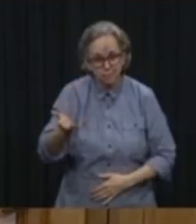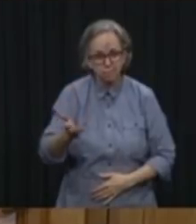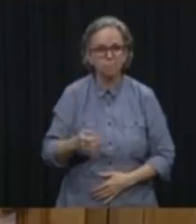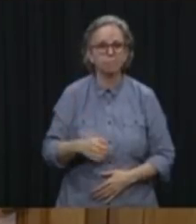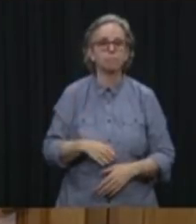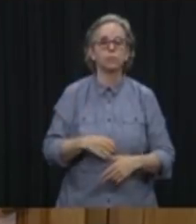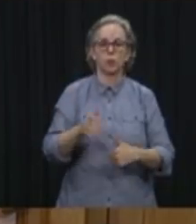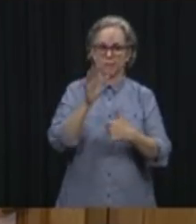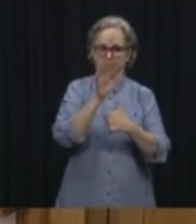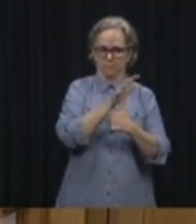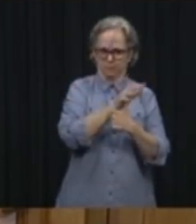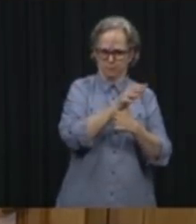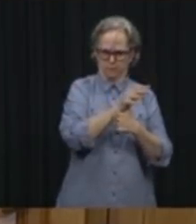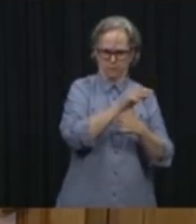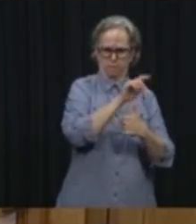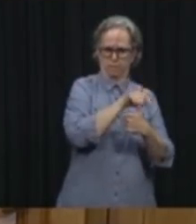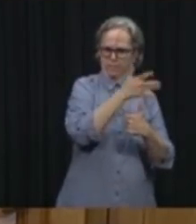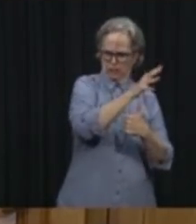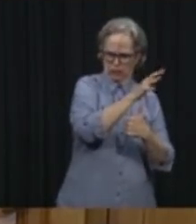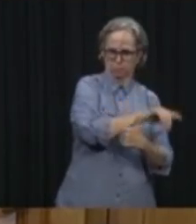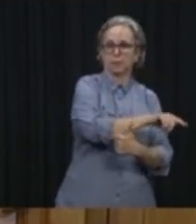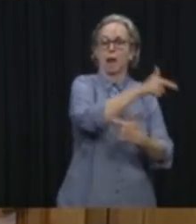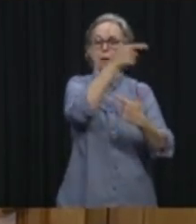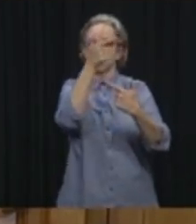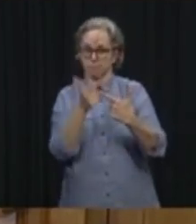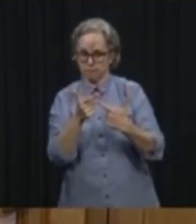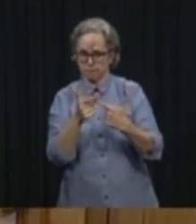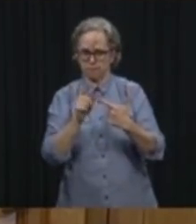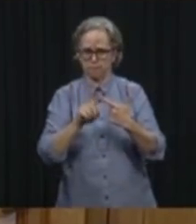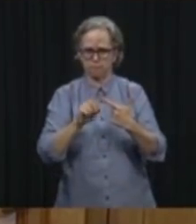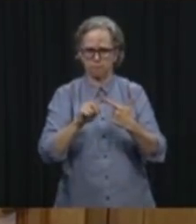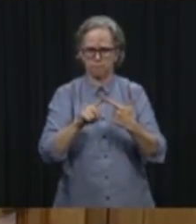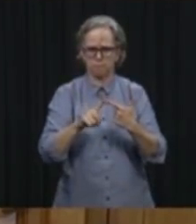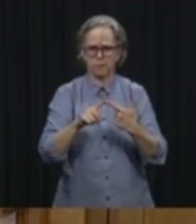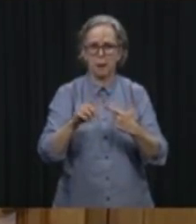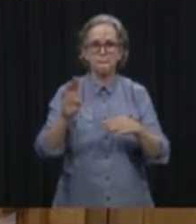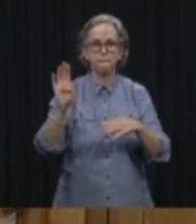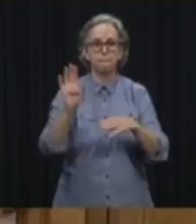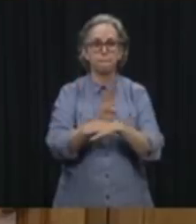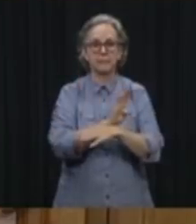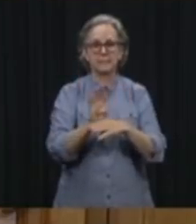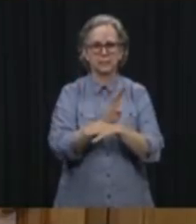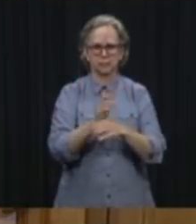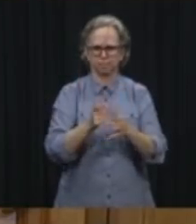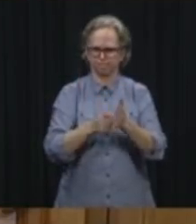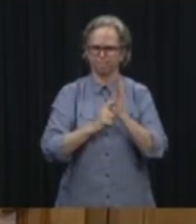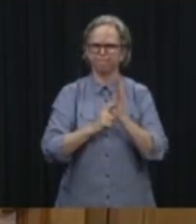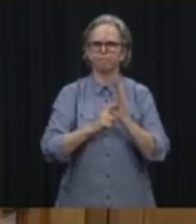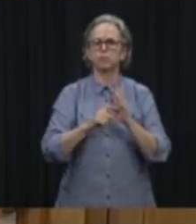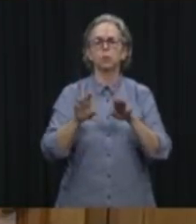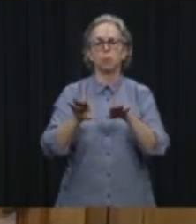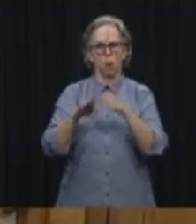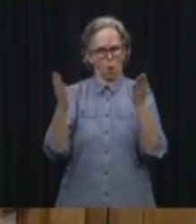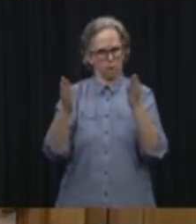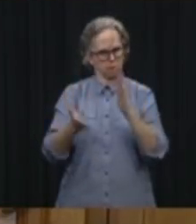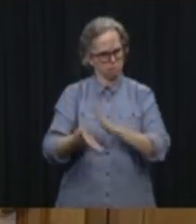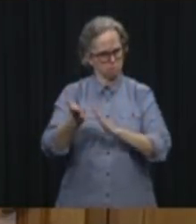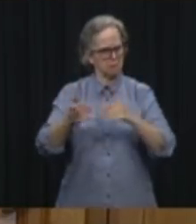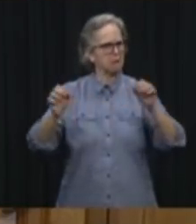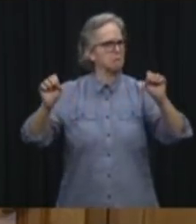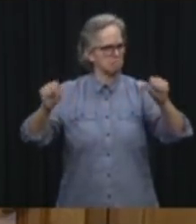the essential businesses that will be allowed to stay open. And I want to point out